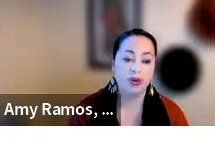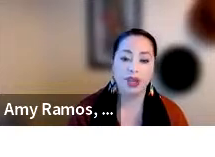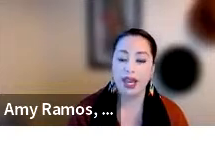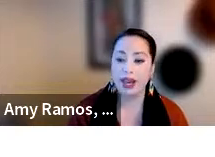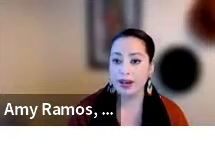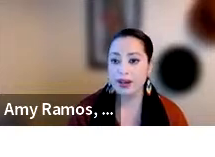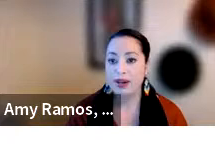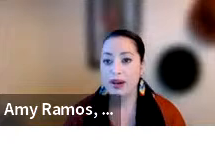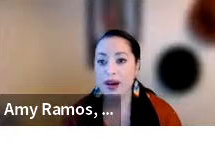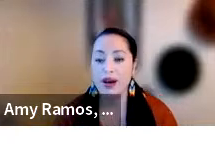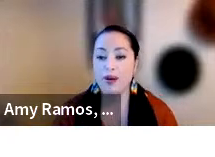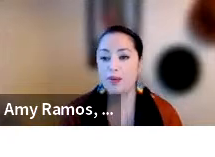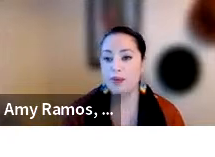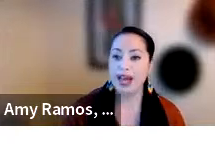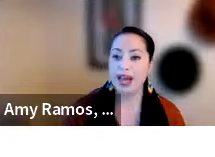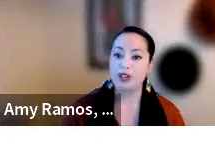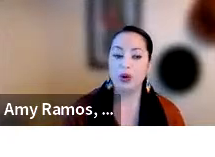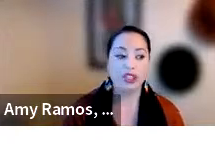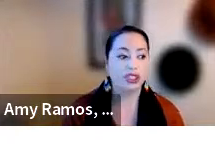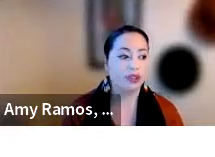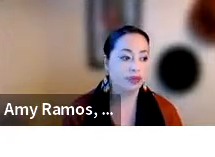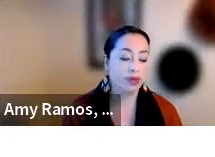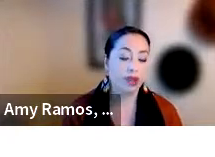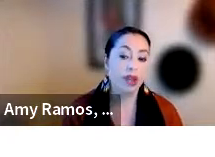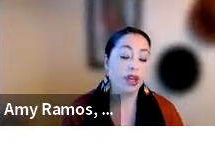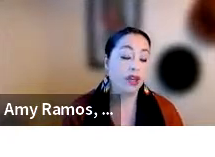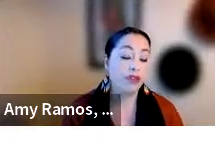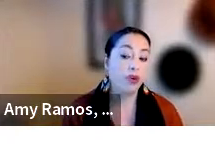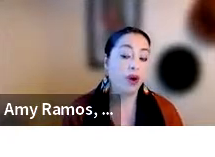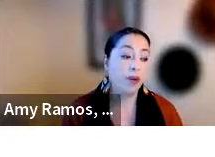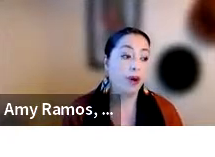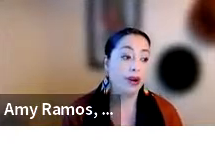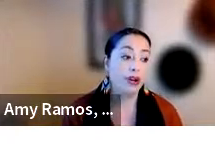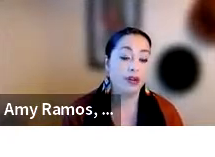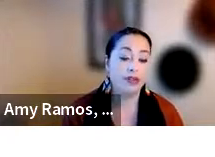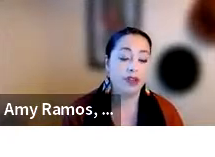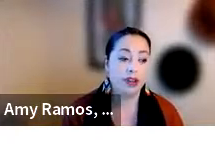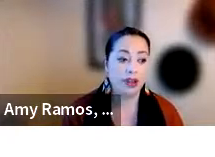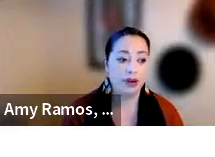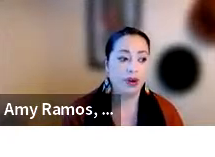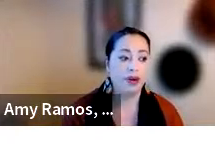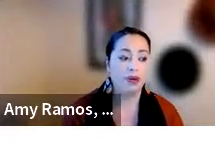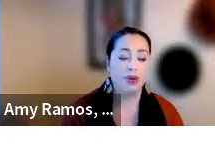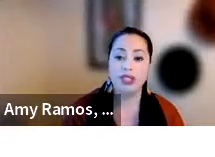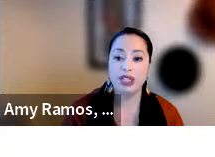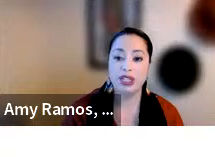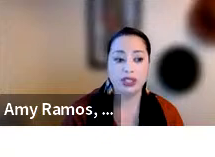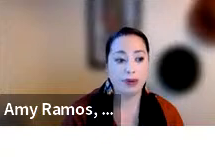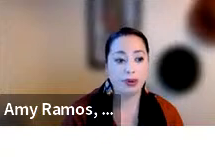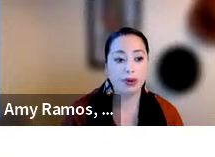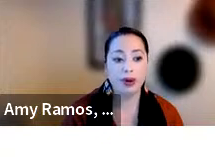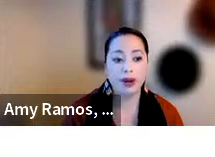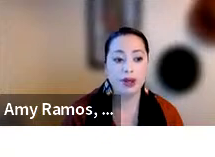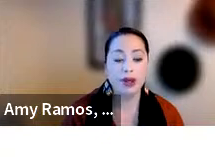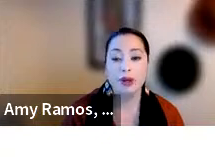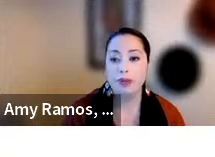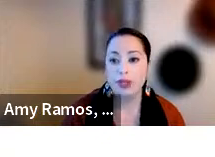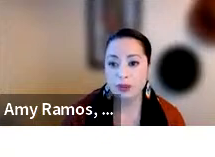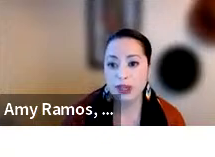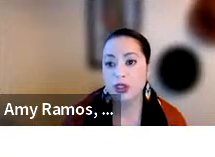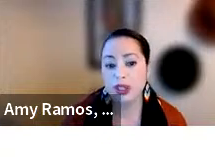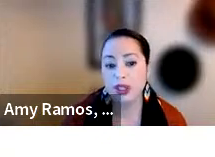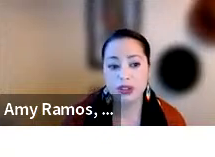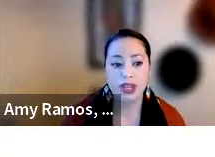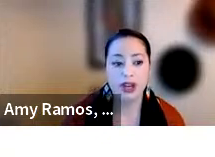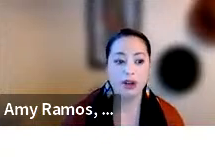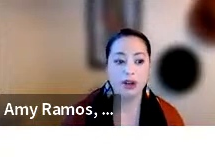that you can ask your question. If you are part of the residential stipend program,